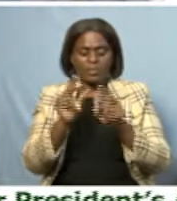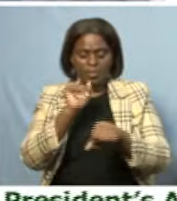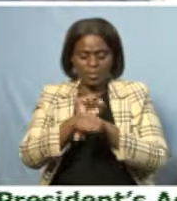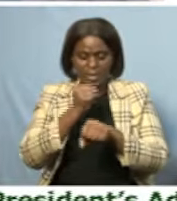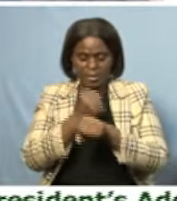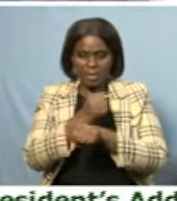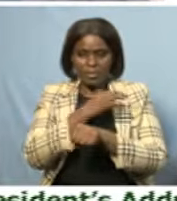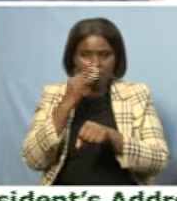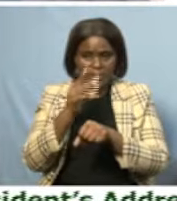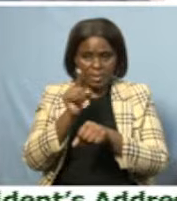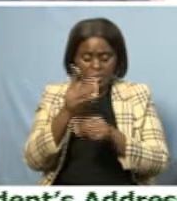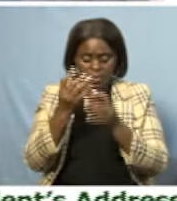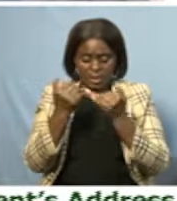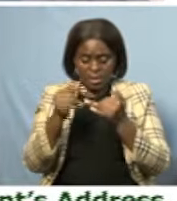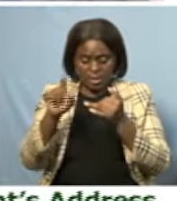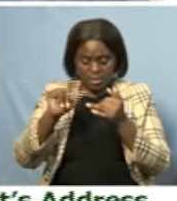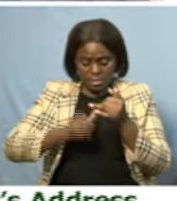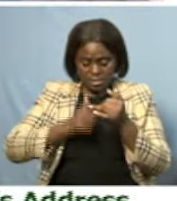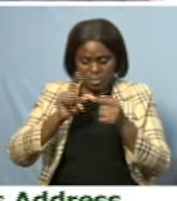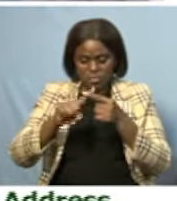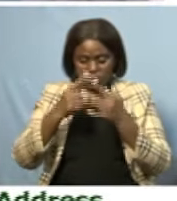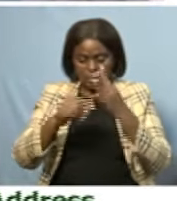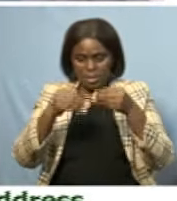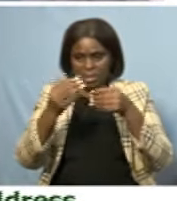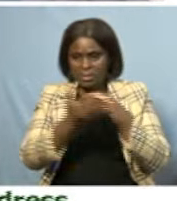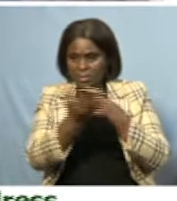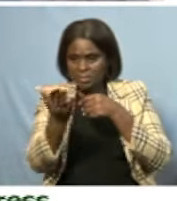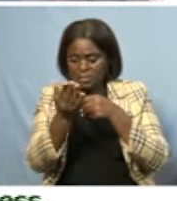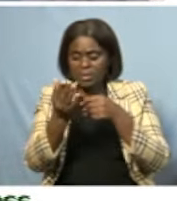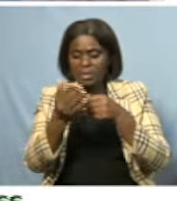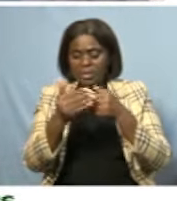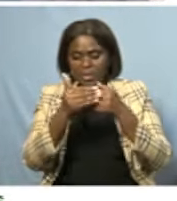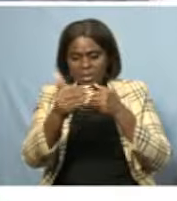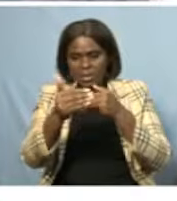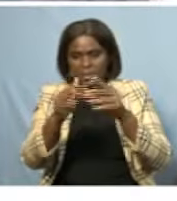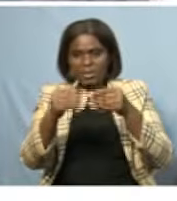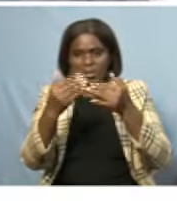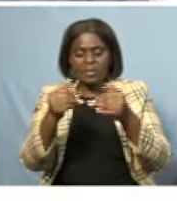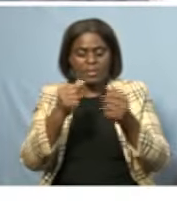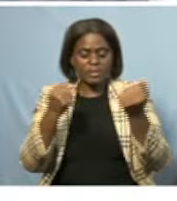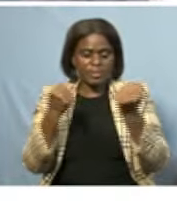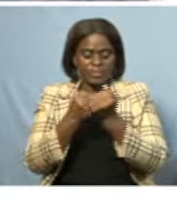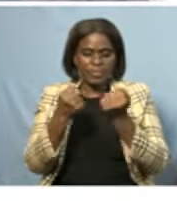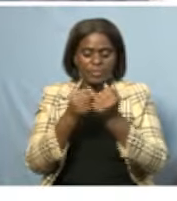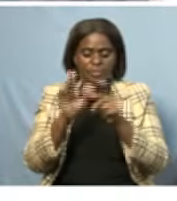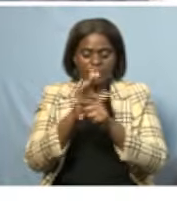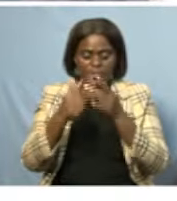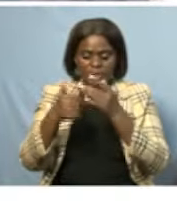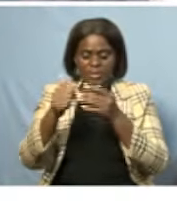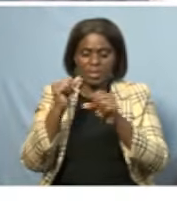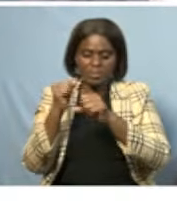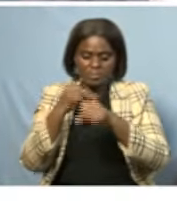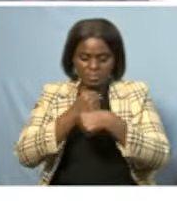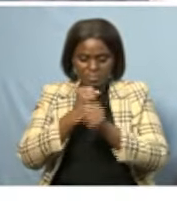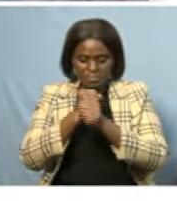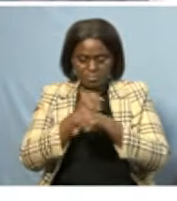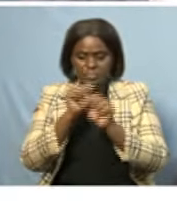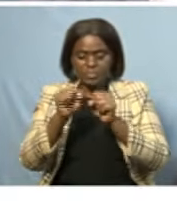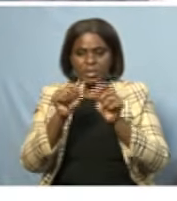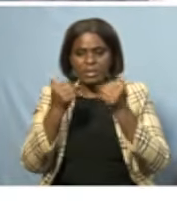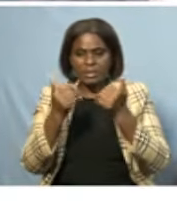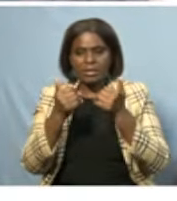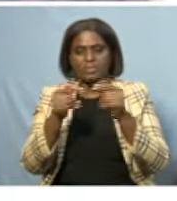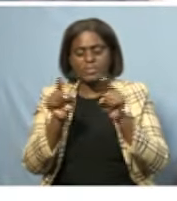hard-working farmers. What we need is to give them extension, to give them support so that their productivity can